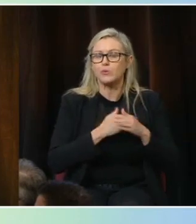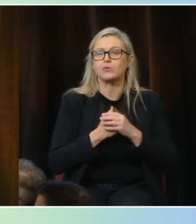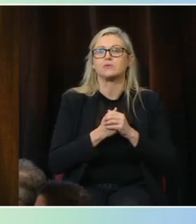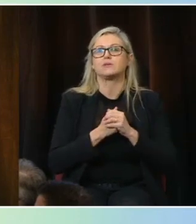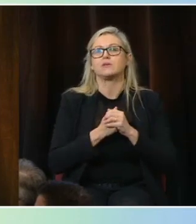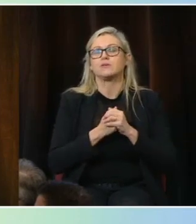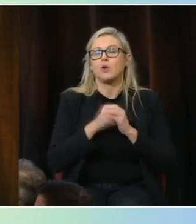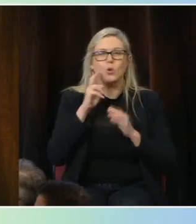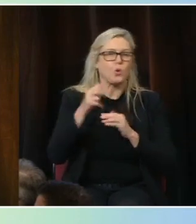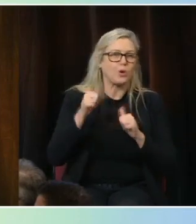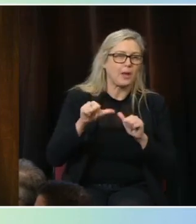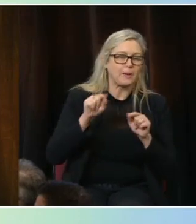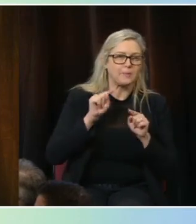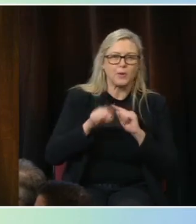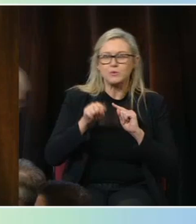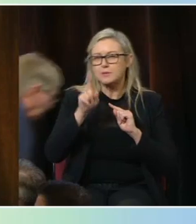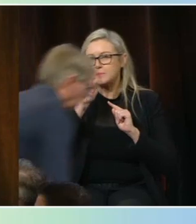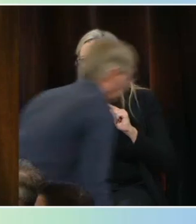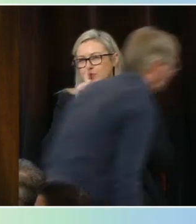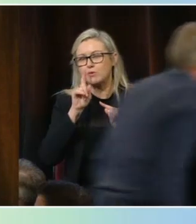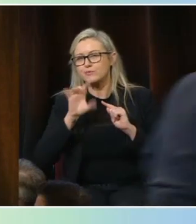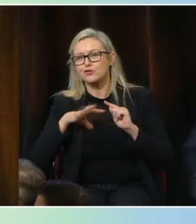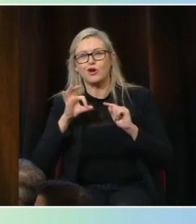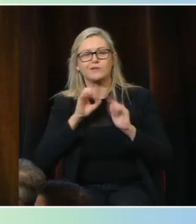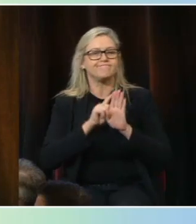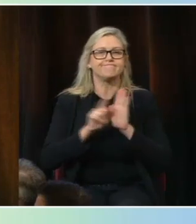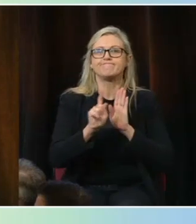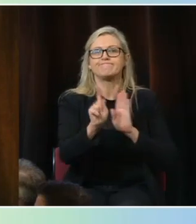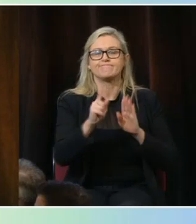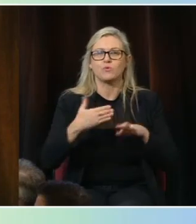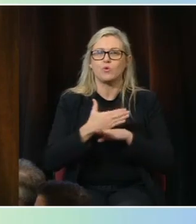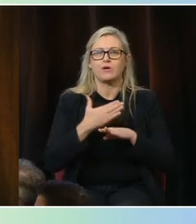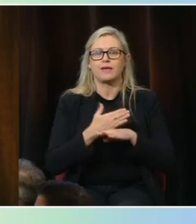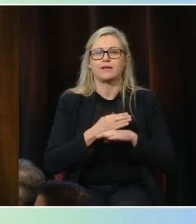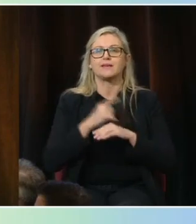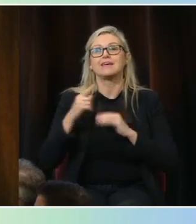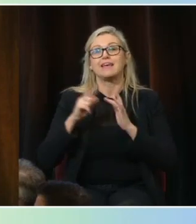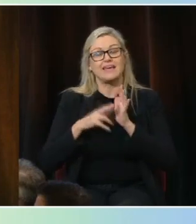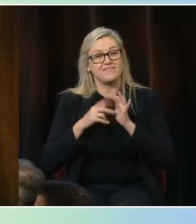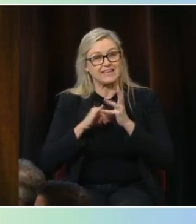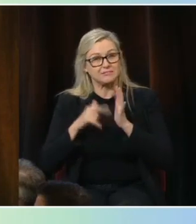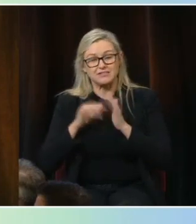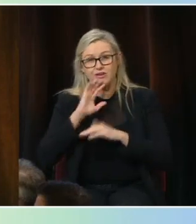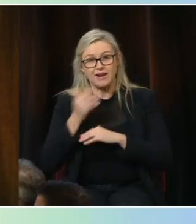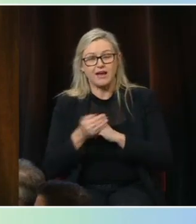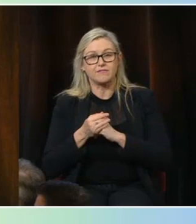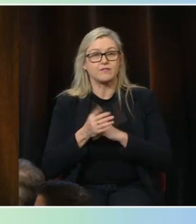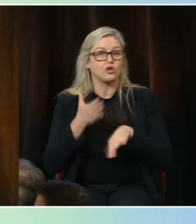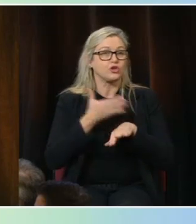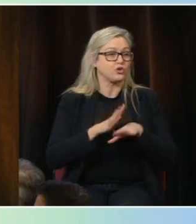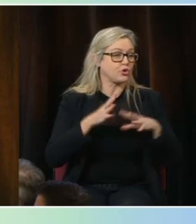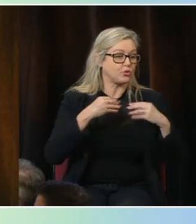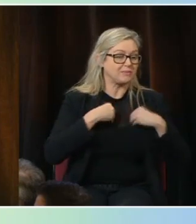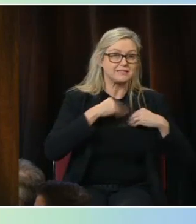in hibernation although profits are relatively high and interest rates were low investment was weak rates of new firm entry and